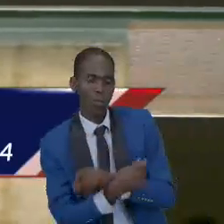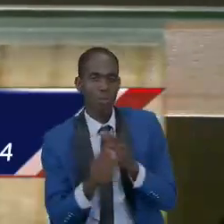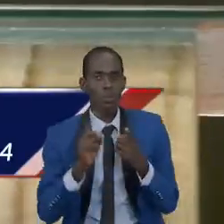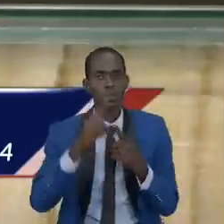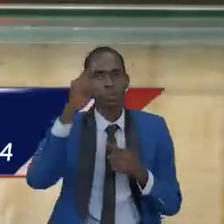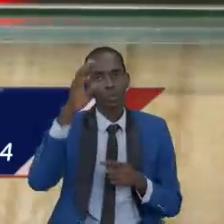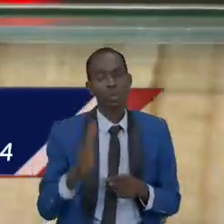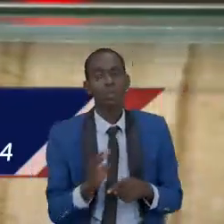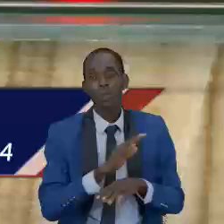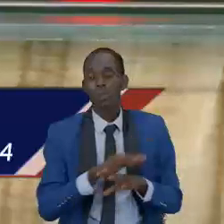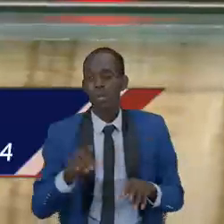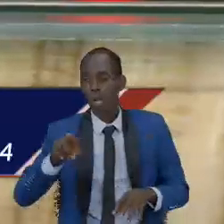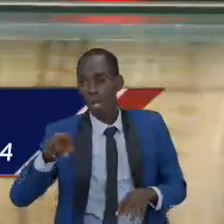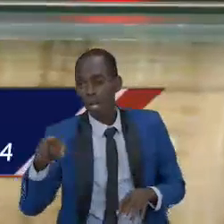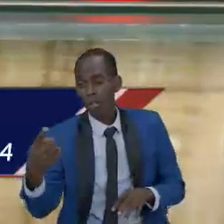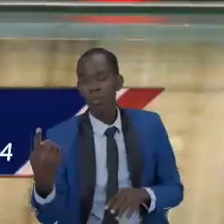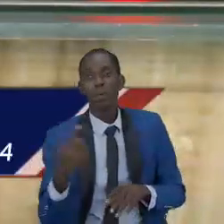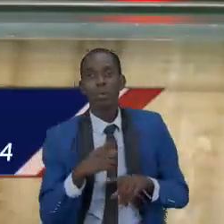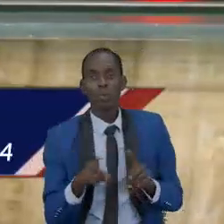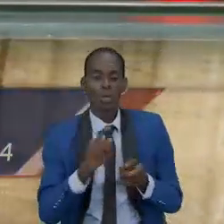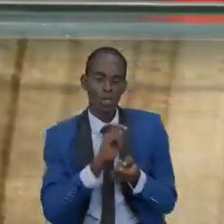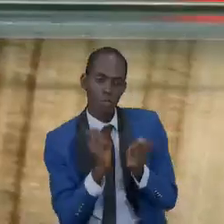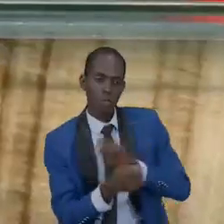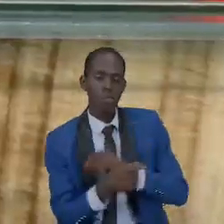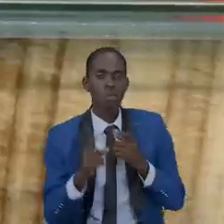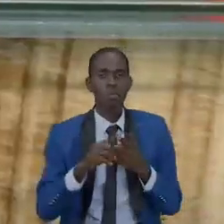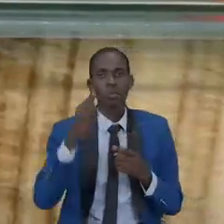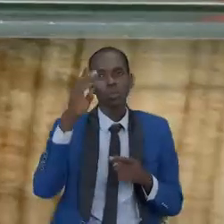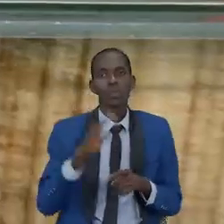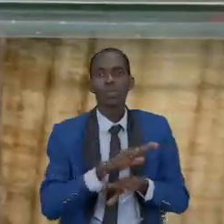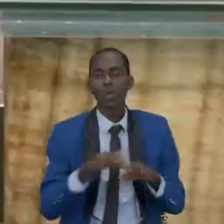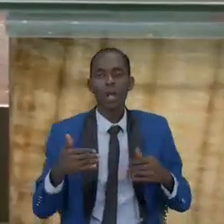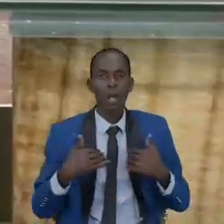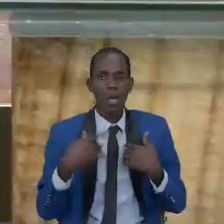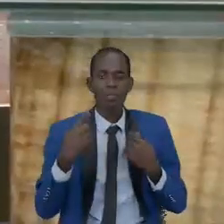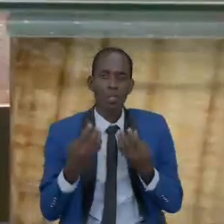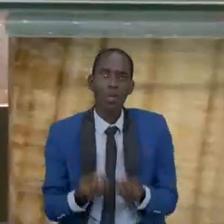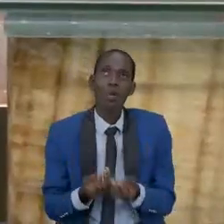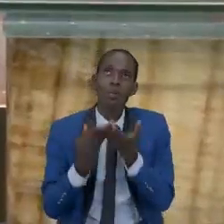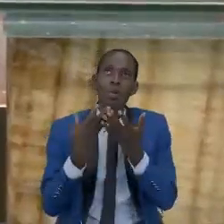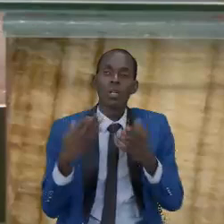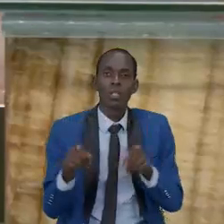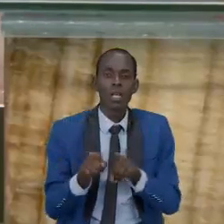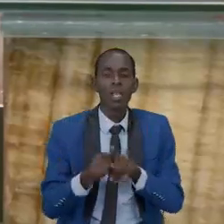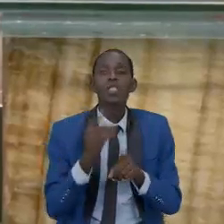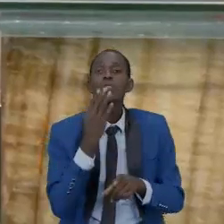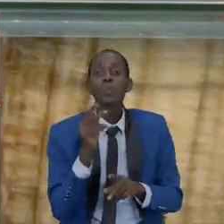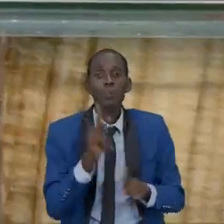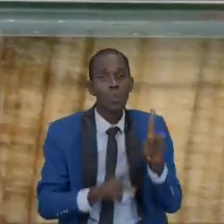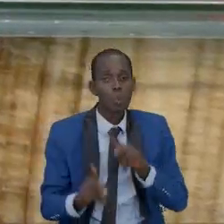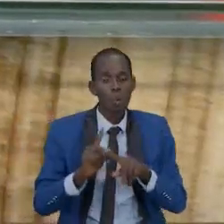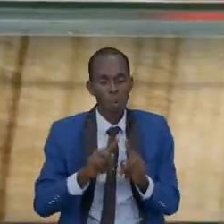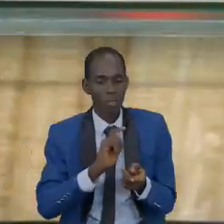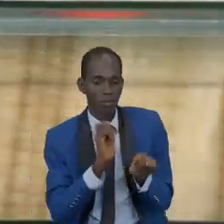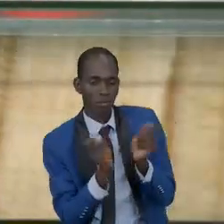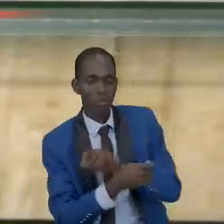they turned to God. They didn't have all those offerings of the Jewish people, but they turned to